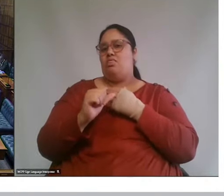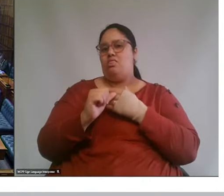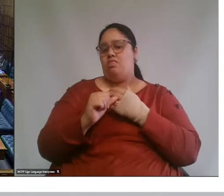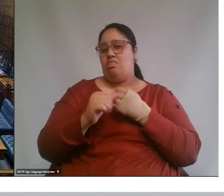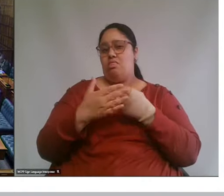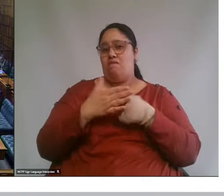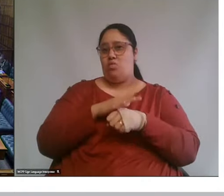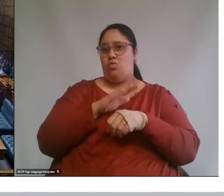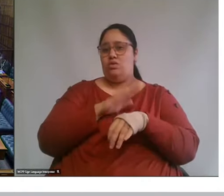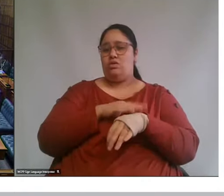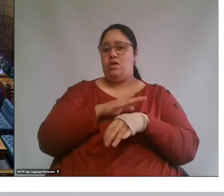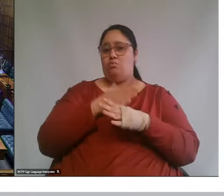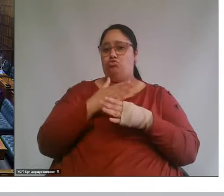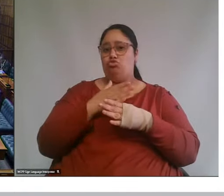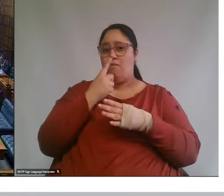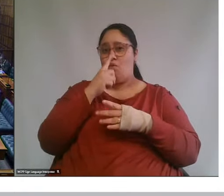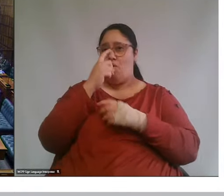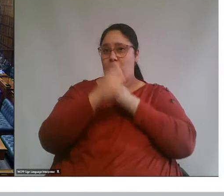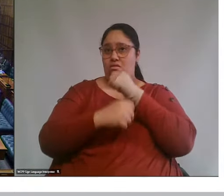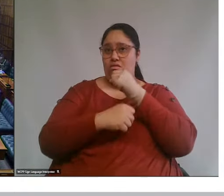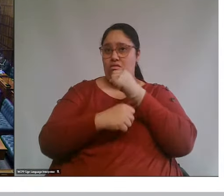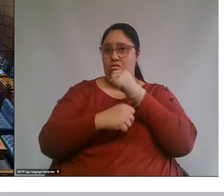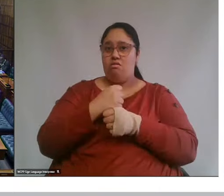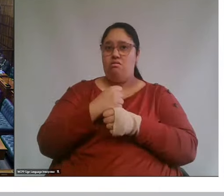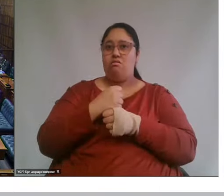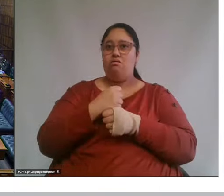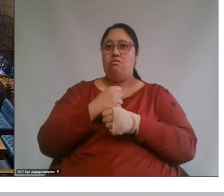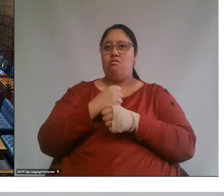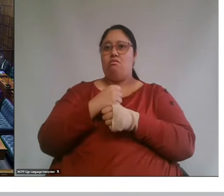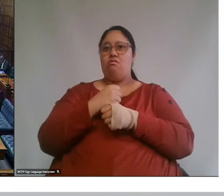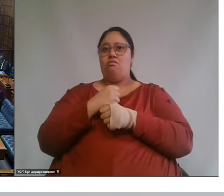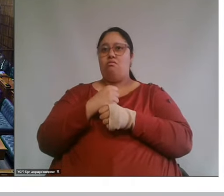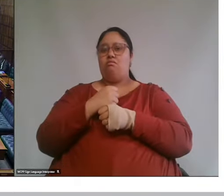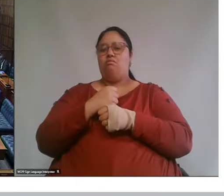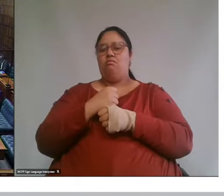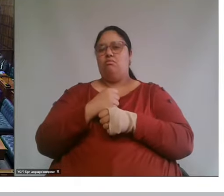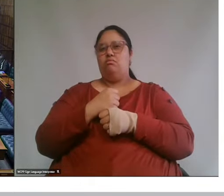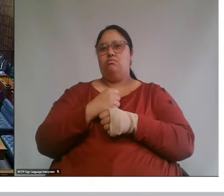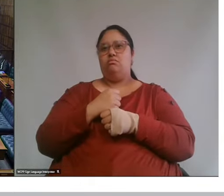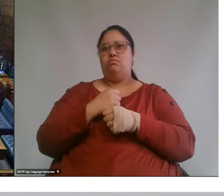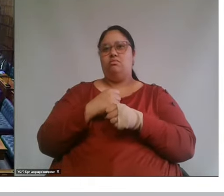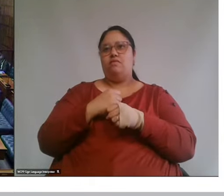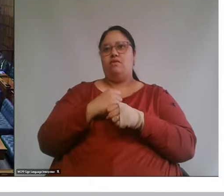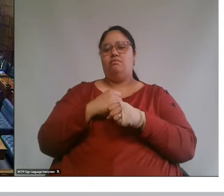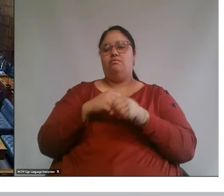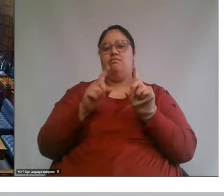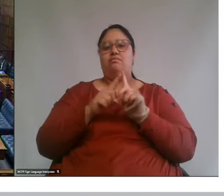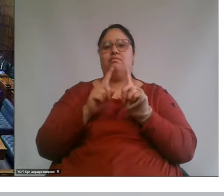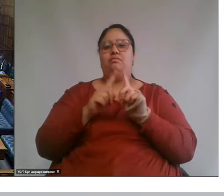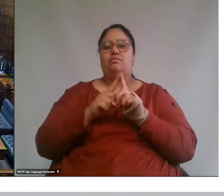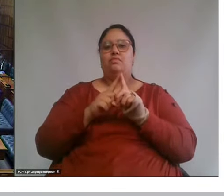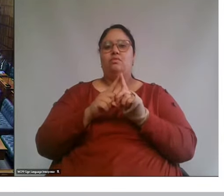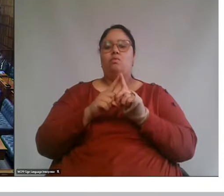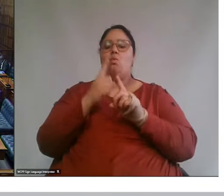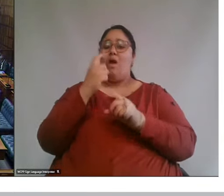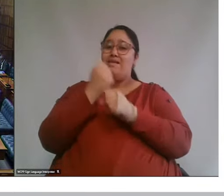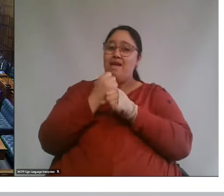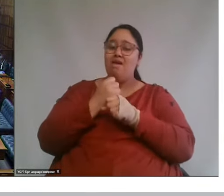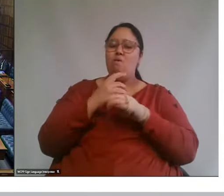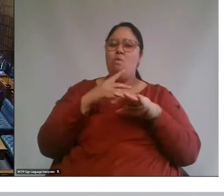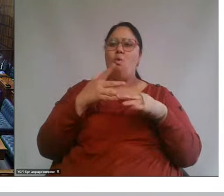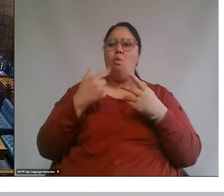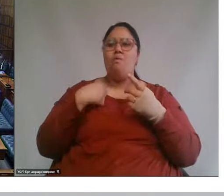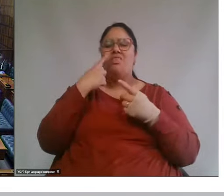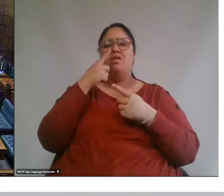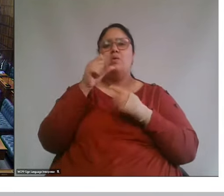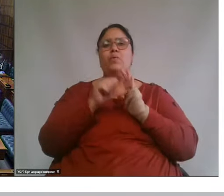full-time job for a year for for for one day you know perhaps because I do think it's it's